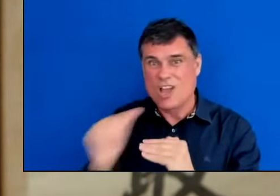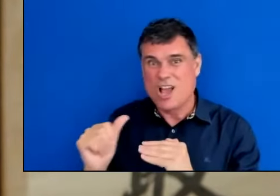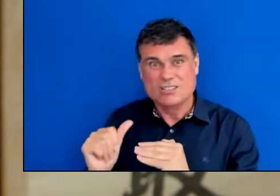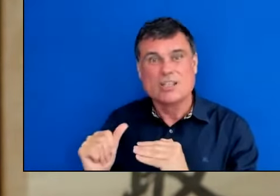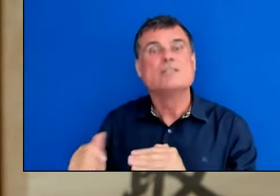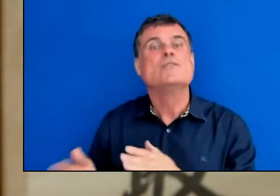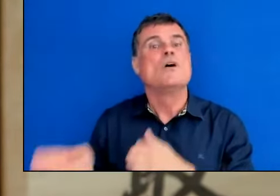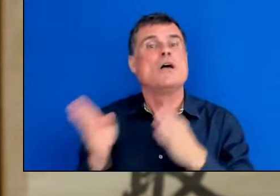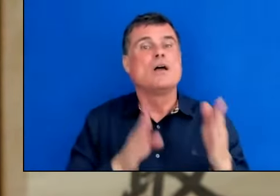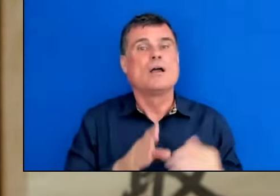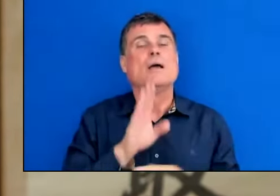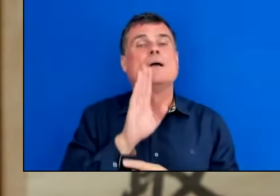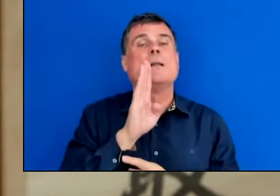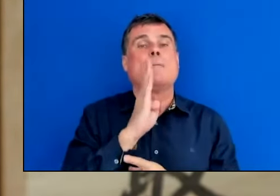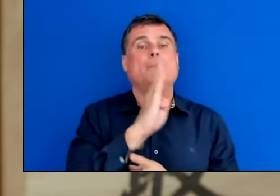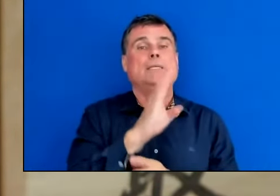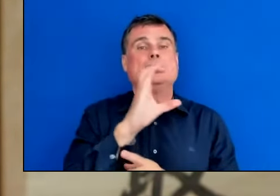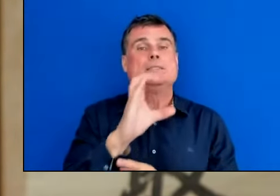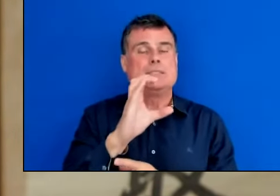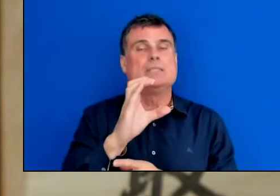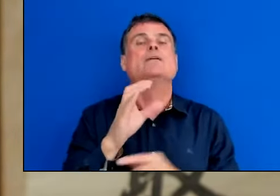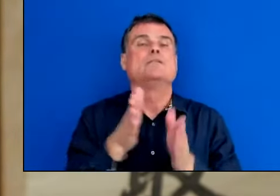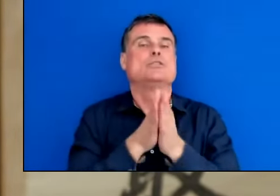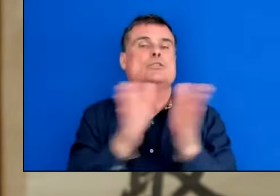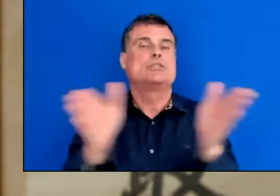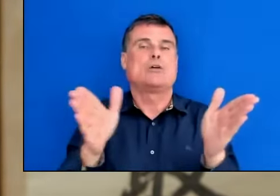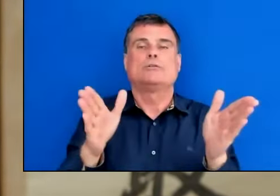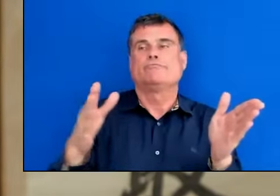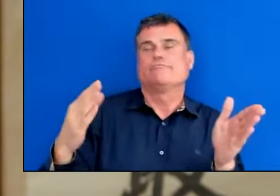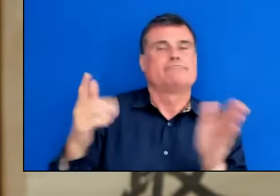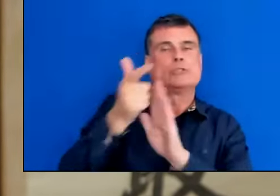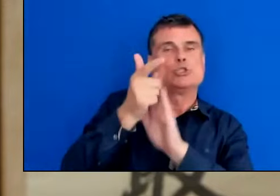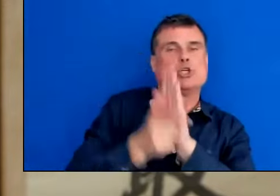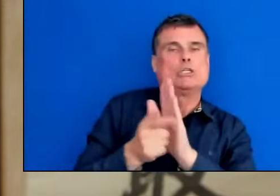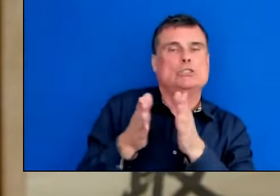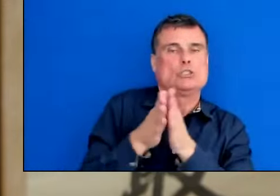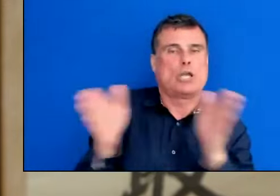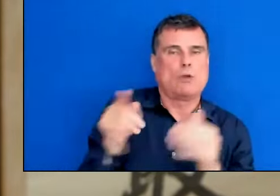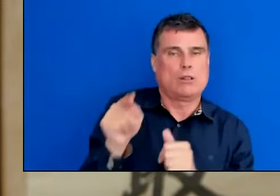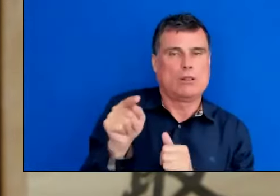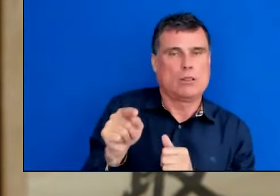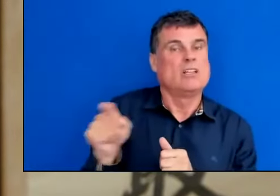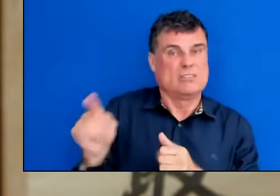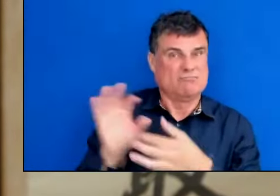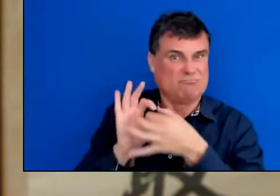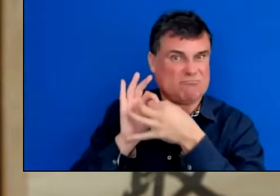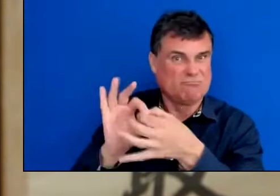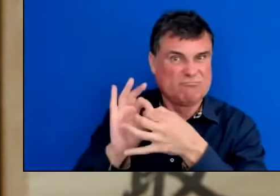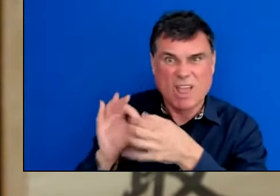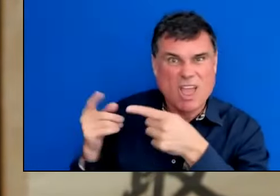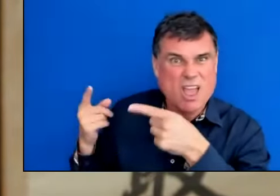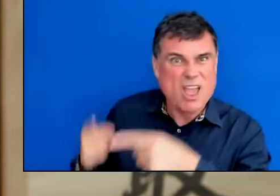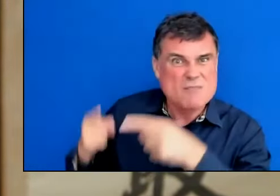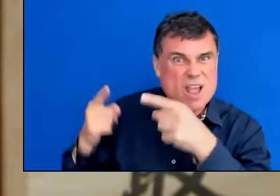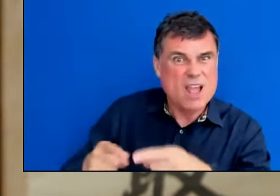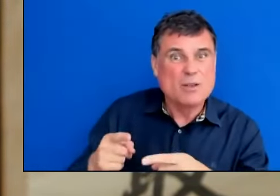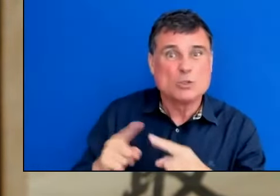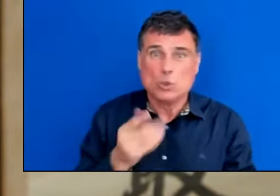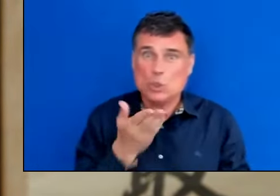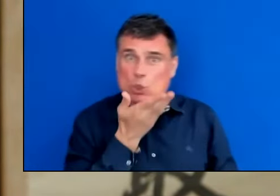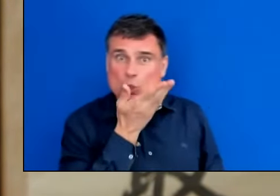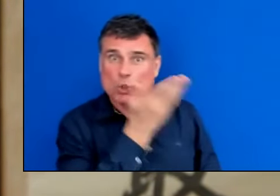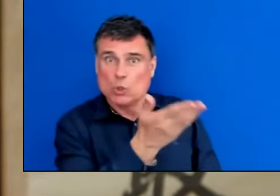General, under whose ministry this work has been carried out, and to you, Parliamentary Secretary